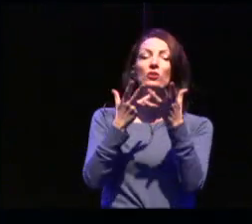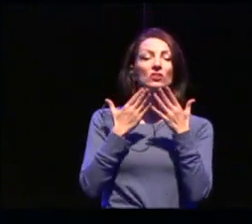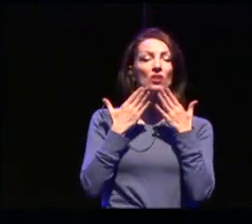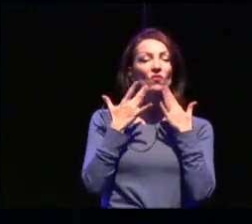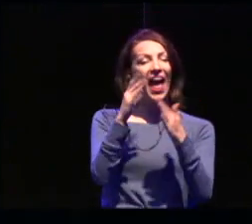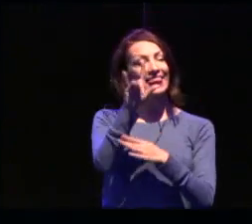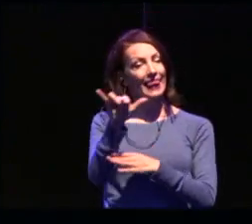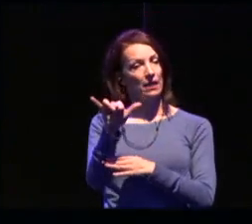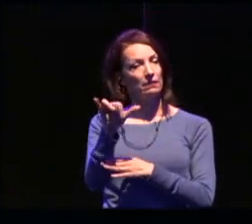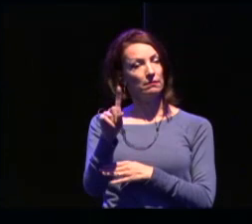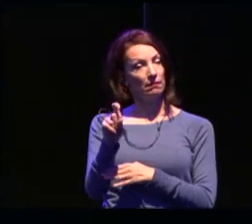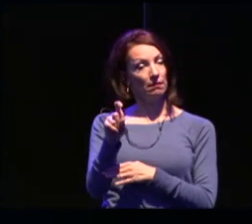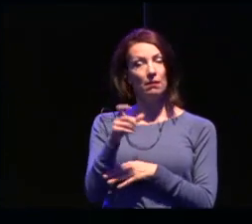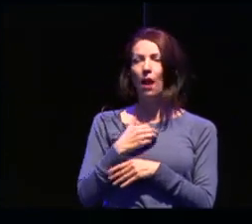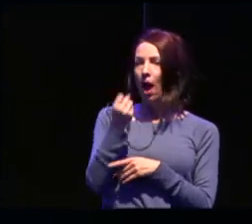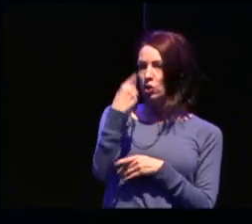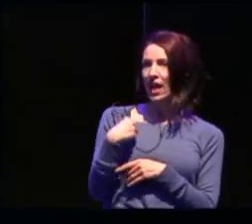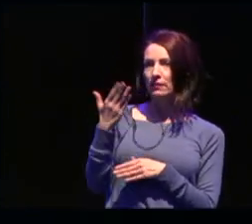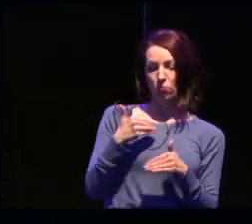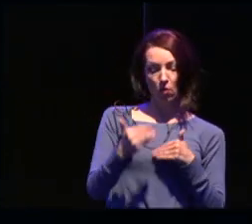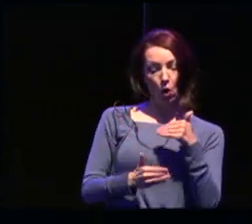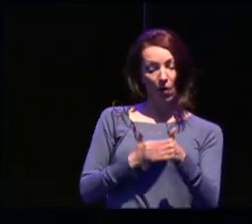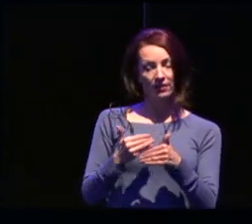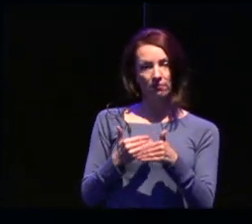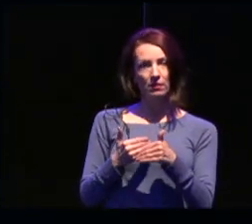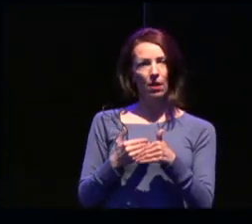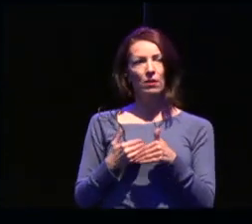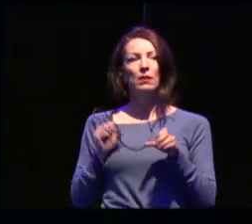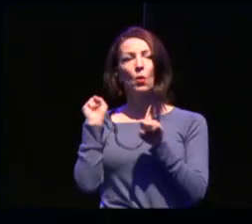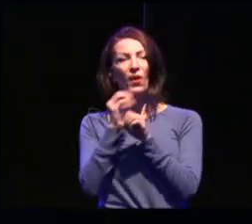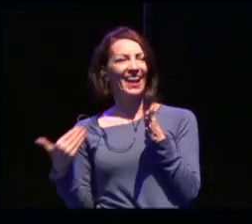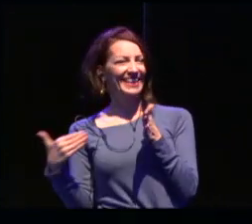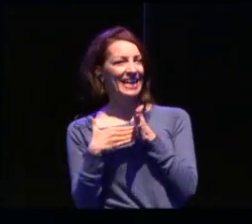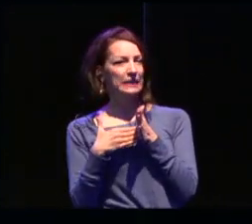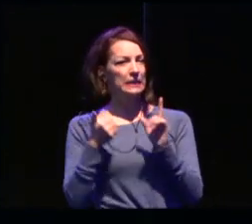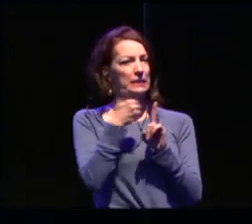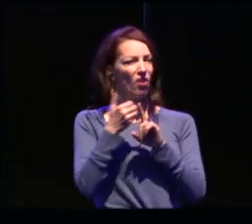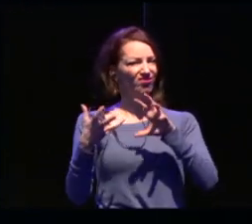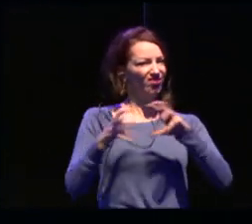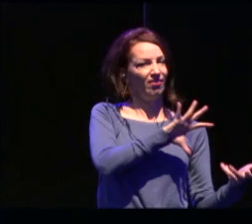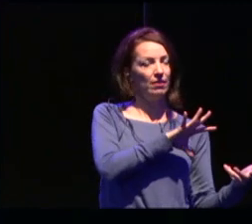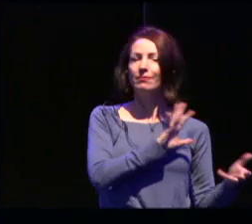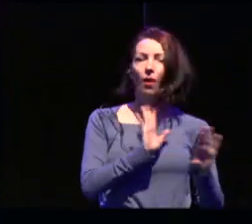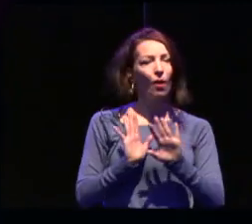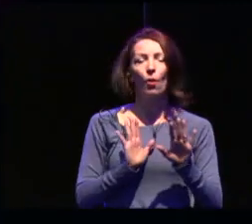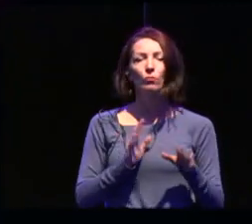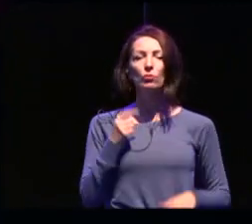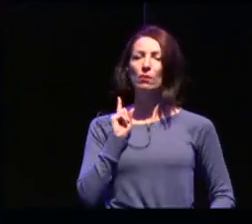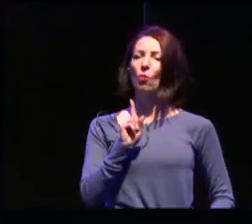And once you understand that it's progressive, doesn't work against itself, then you can walk boldly in